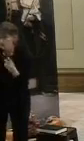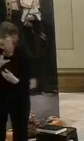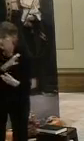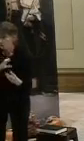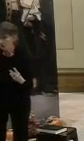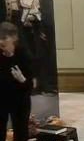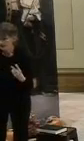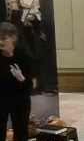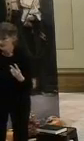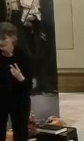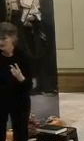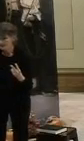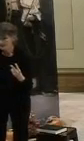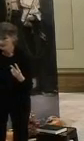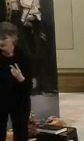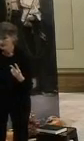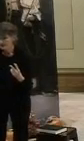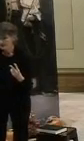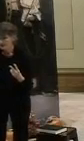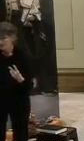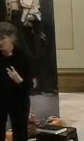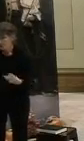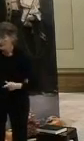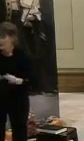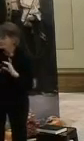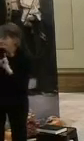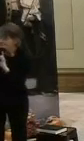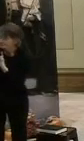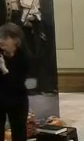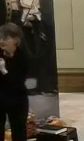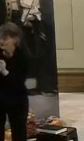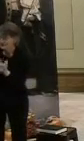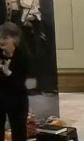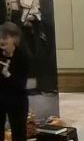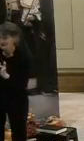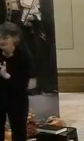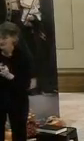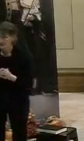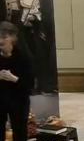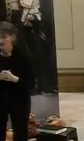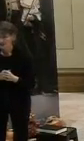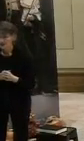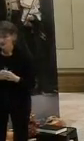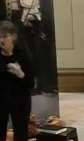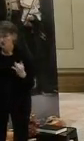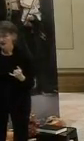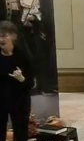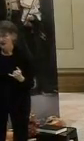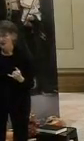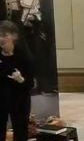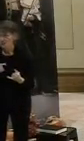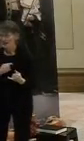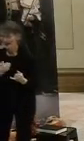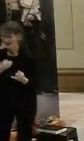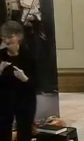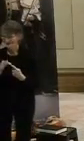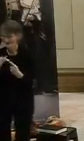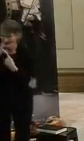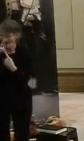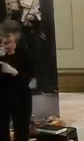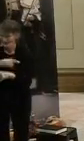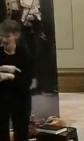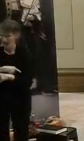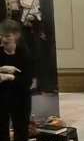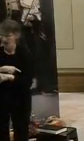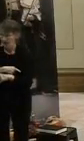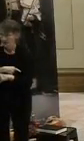Christ lives in truth. Today, we set a day aside to celebrate Christ